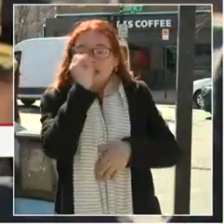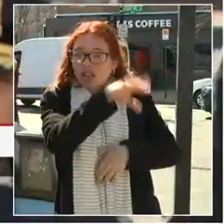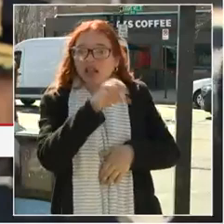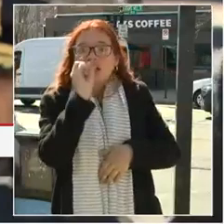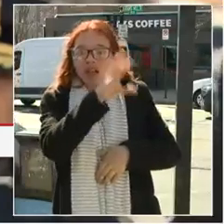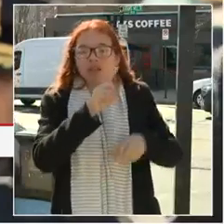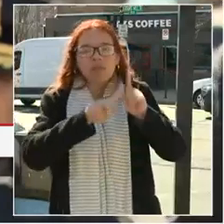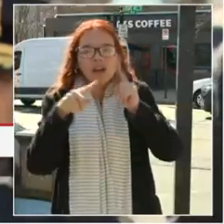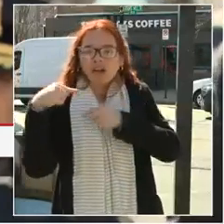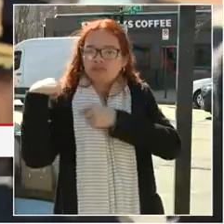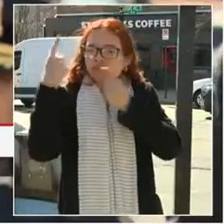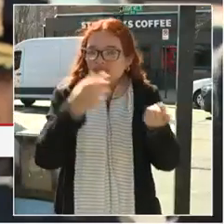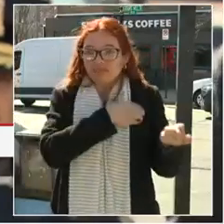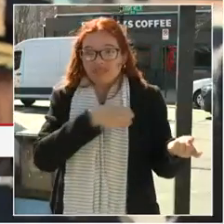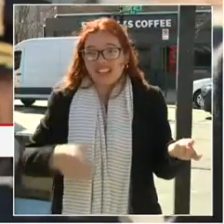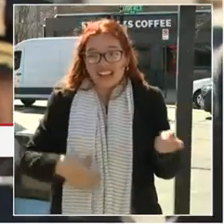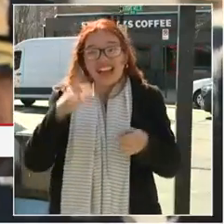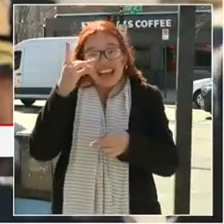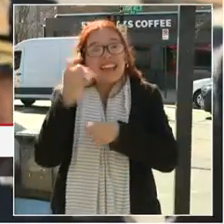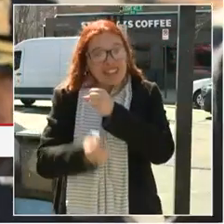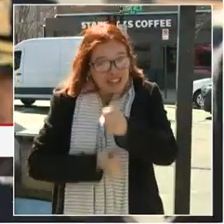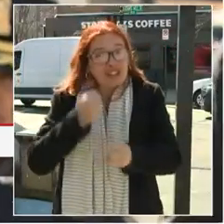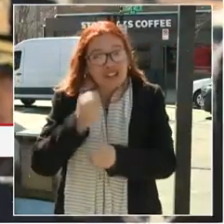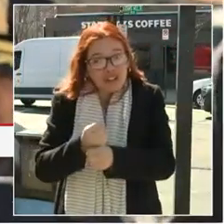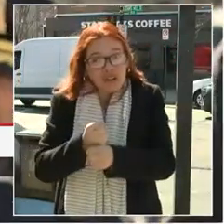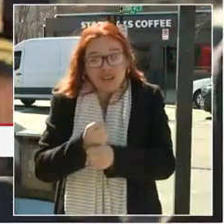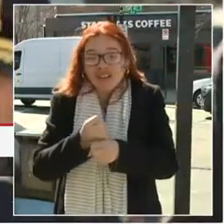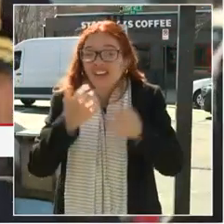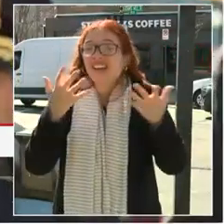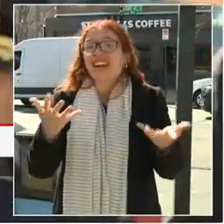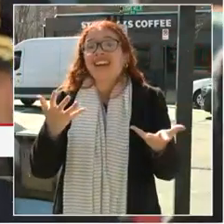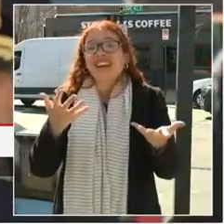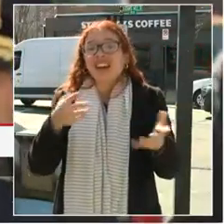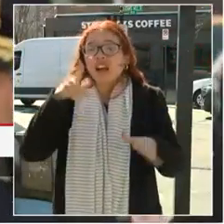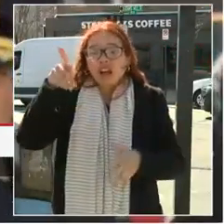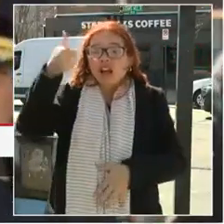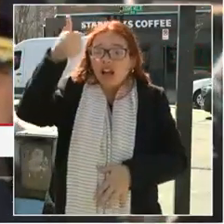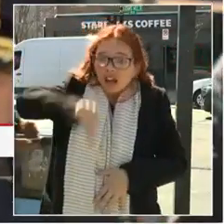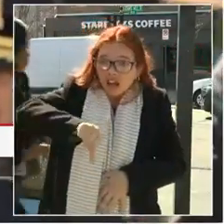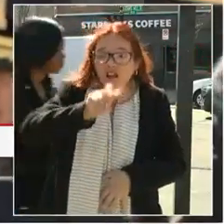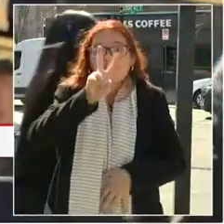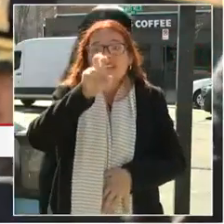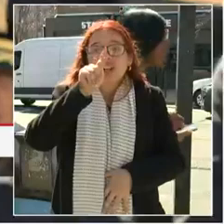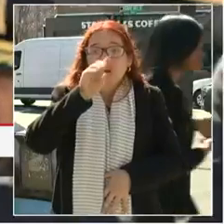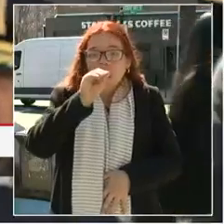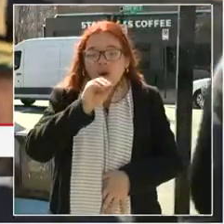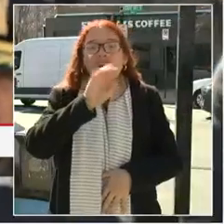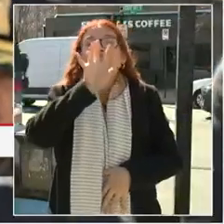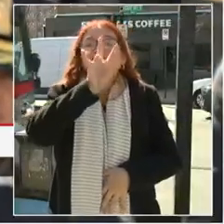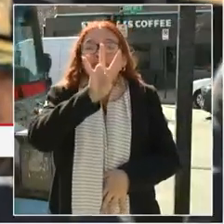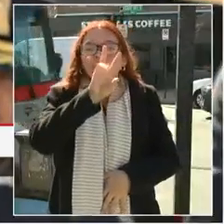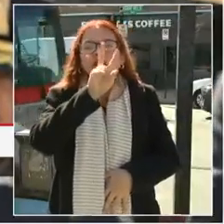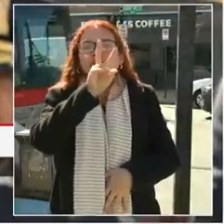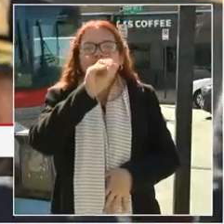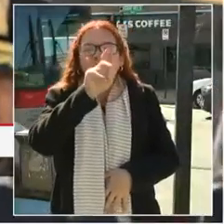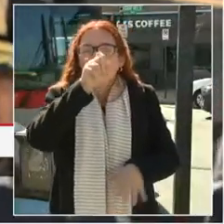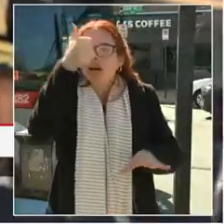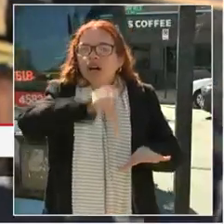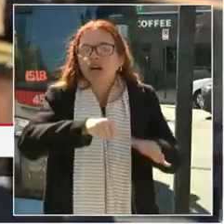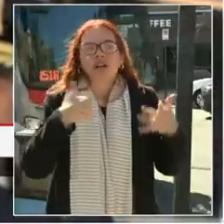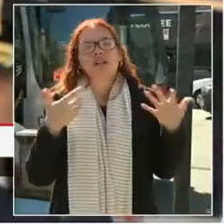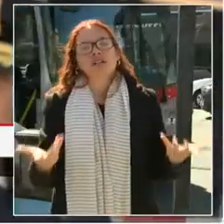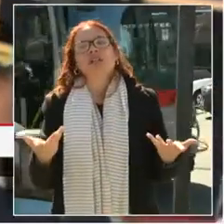8 years. I have only vetoed 7 bills in that period of time. I don't